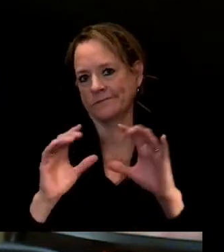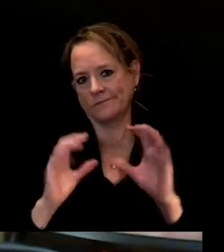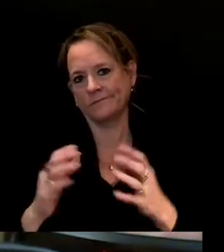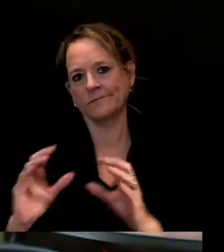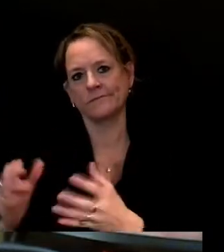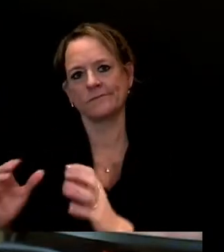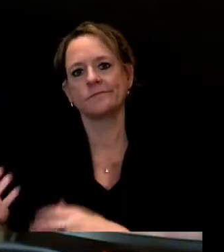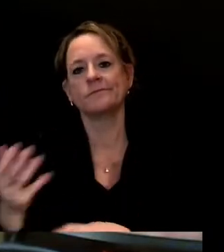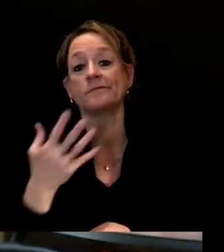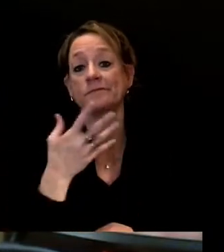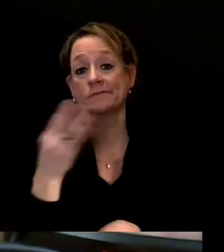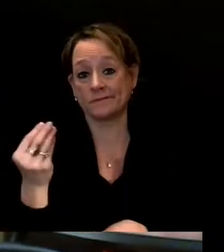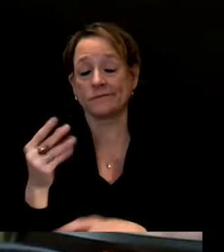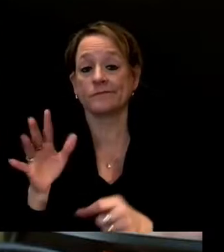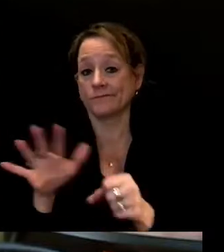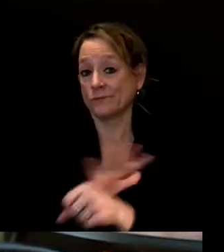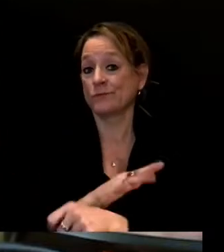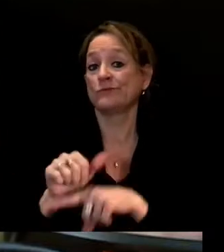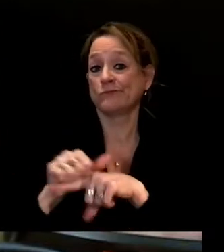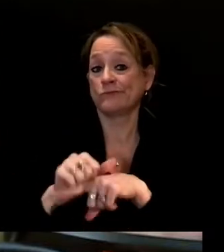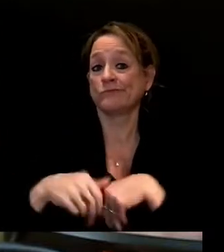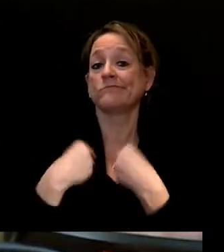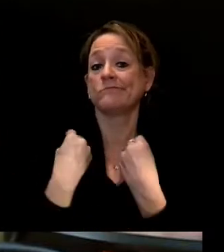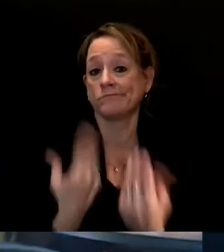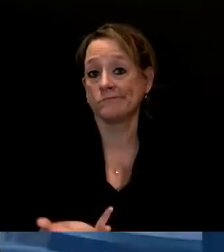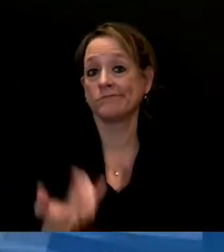on in their careers as CNAs.